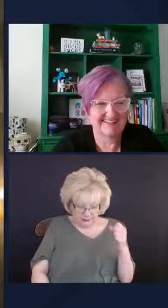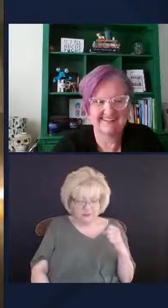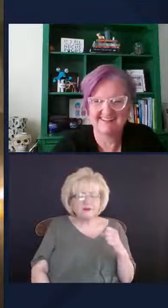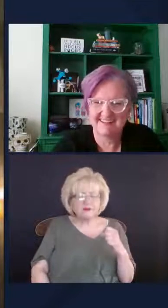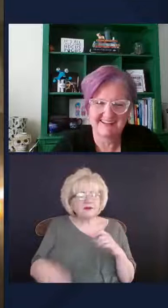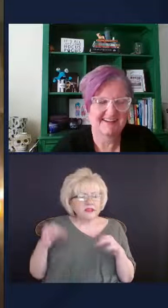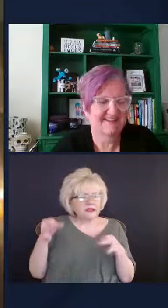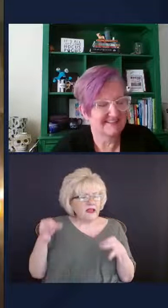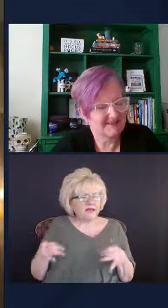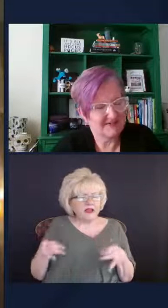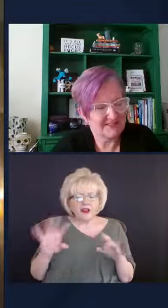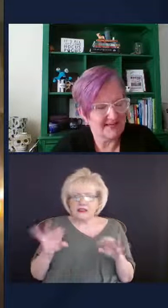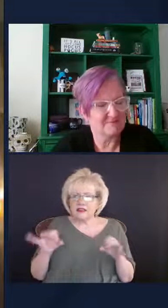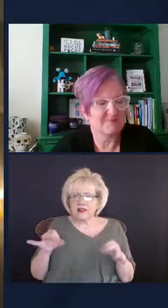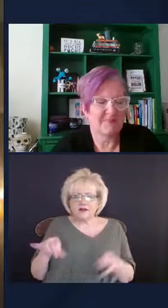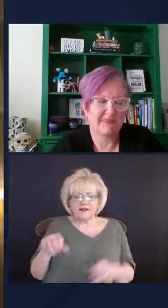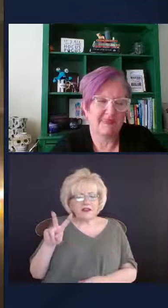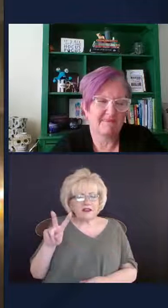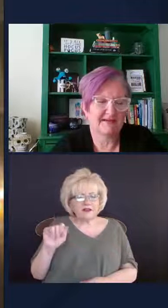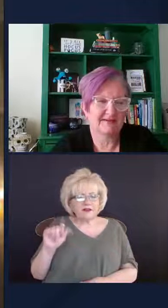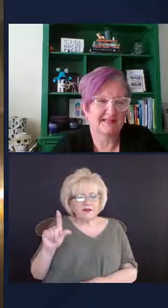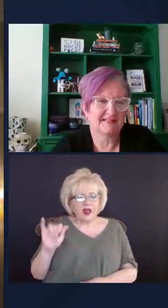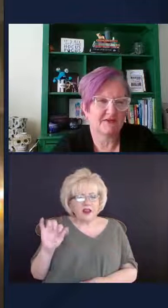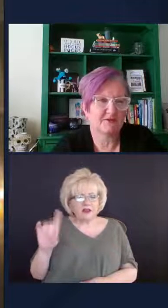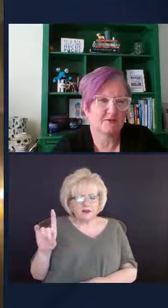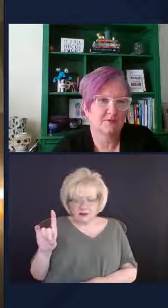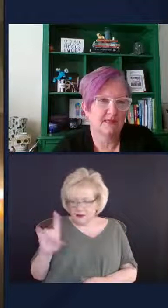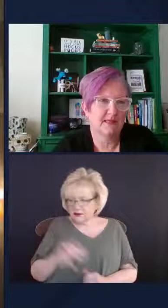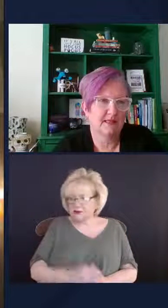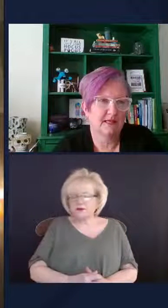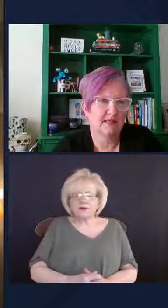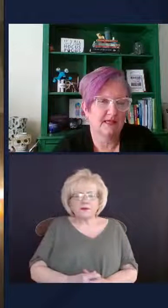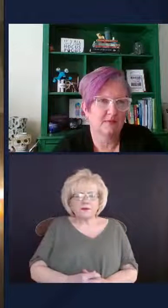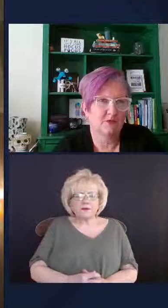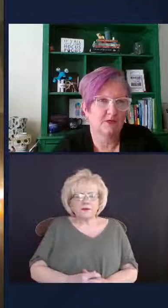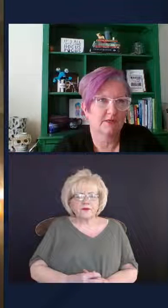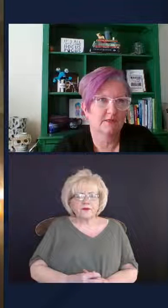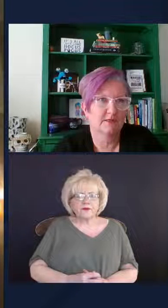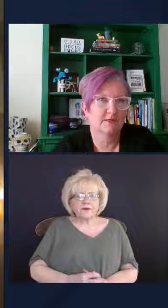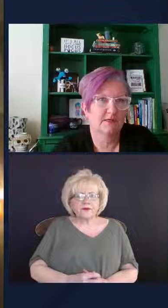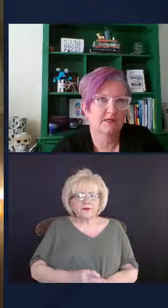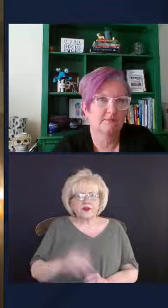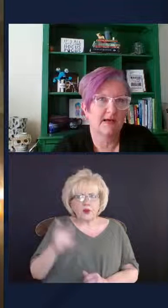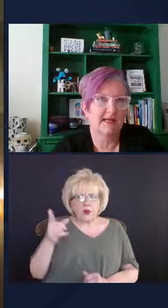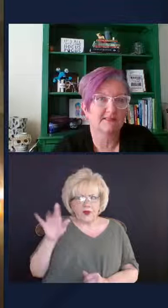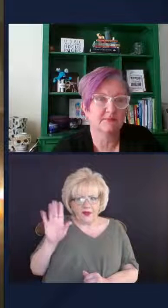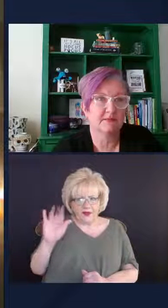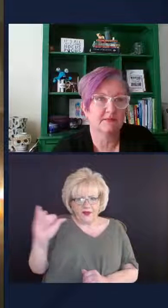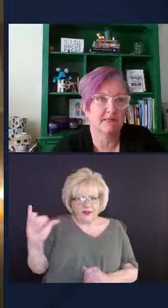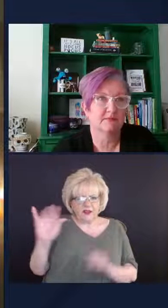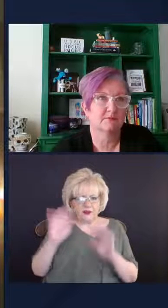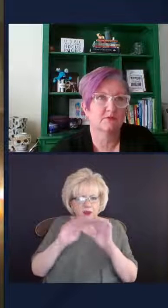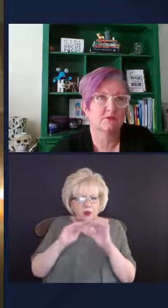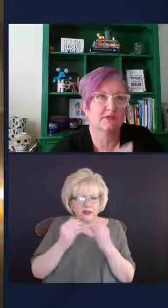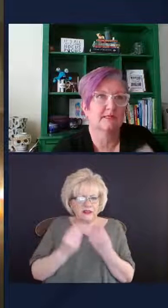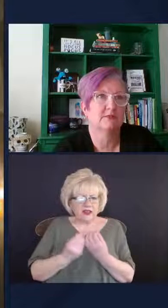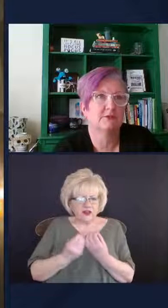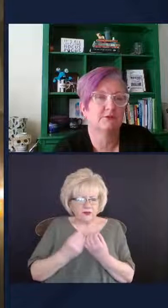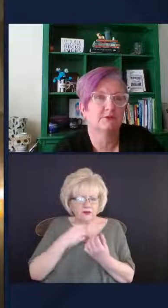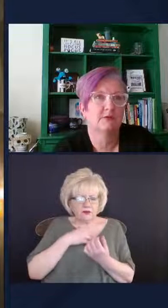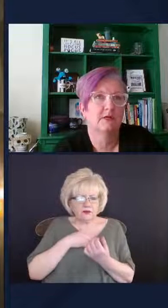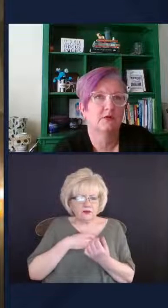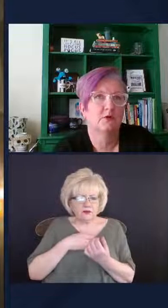valid. It's a first Mhm, step, and so they were, I guess they're